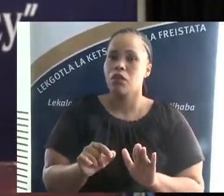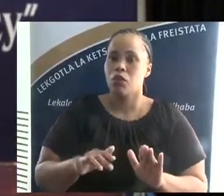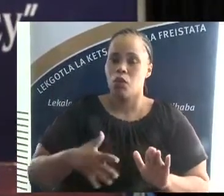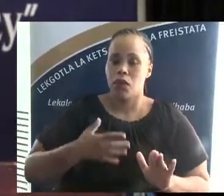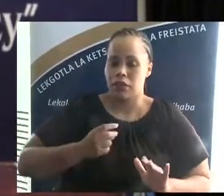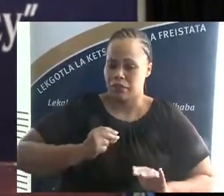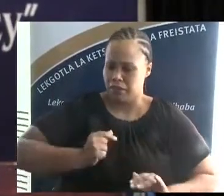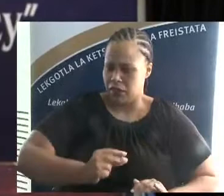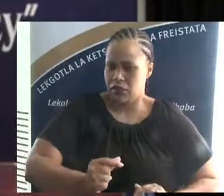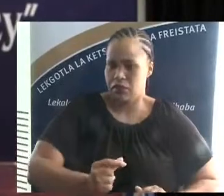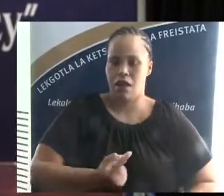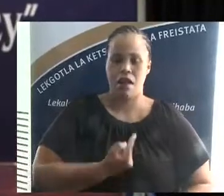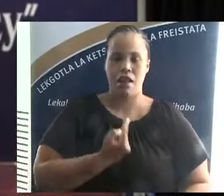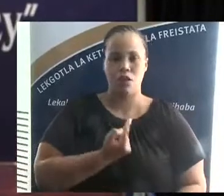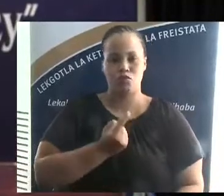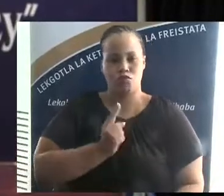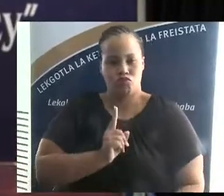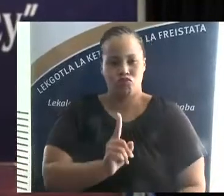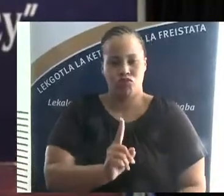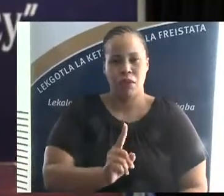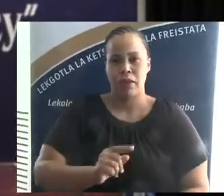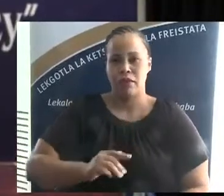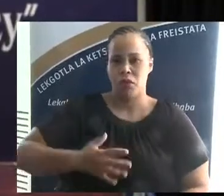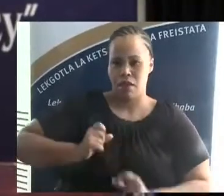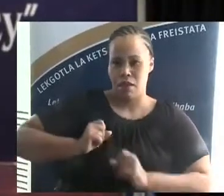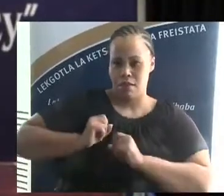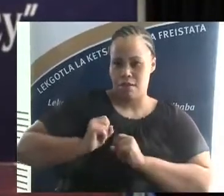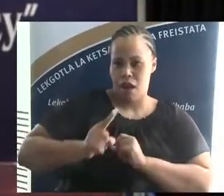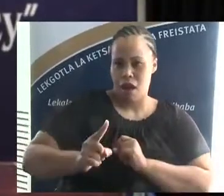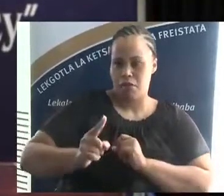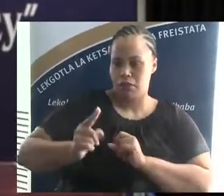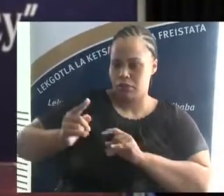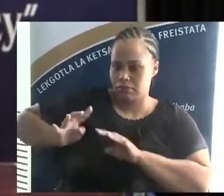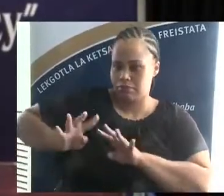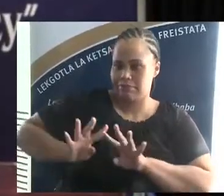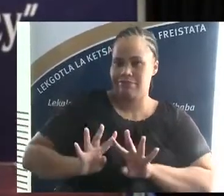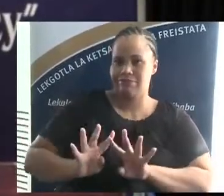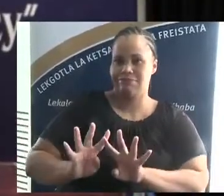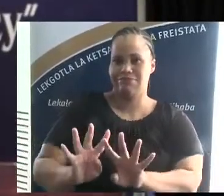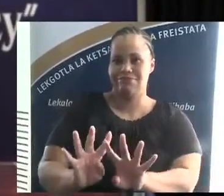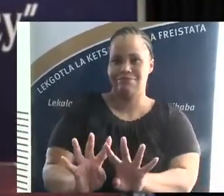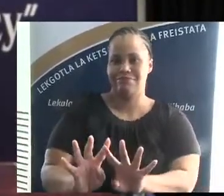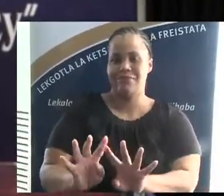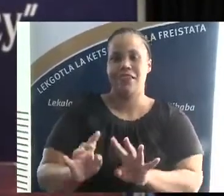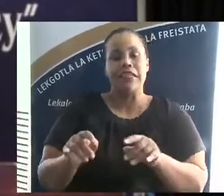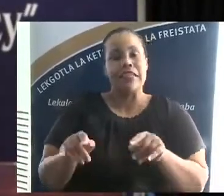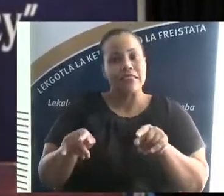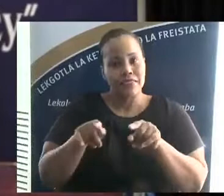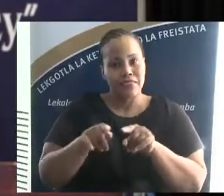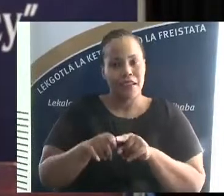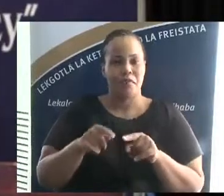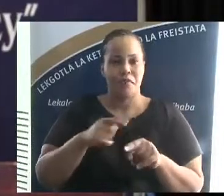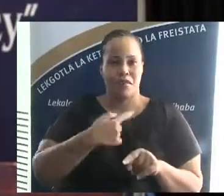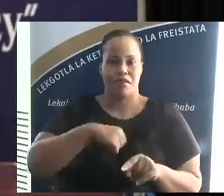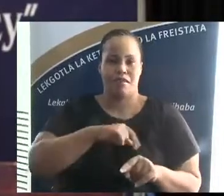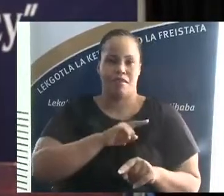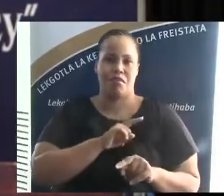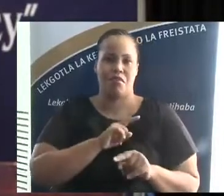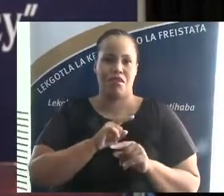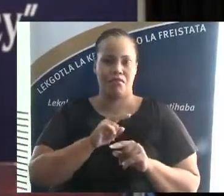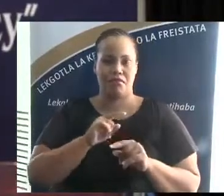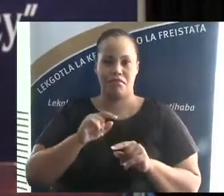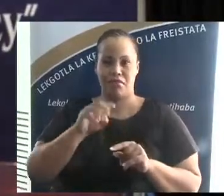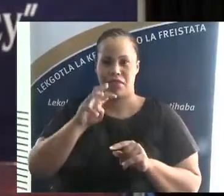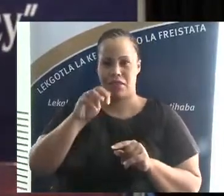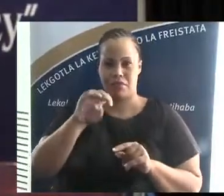go alone. But if you want to go far, go together. And this is exactly what our executive has embarked on. The